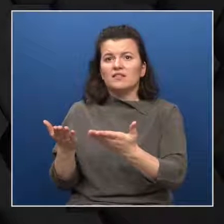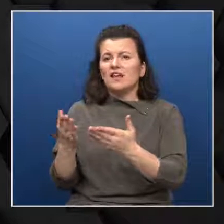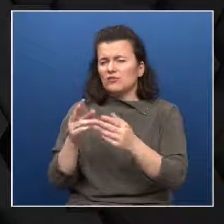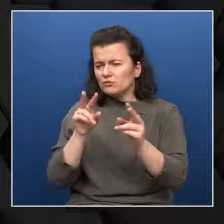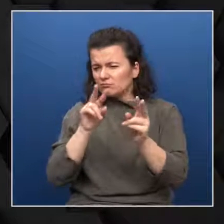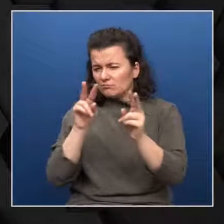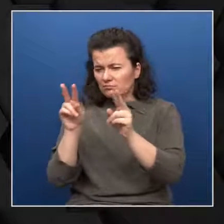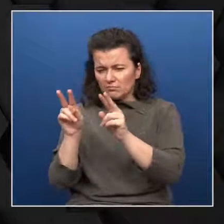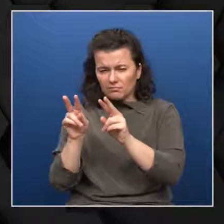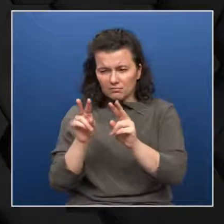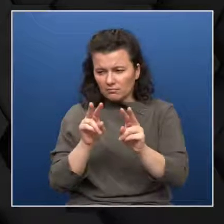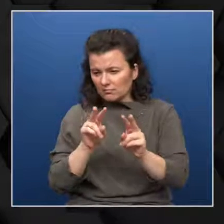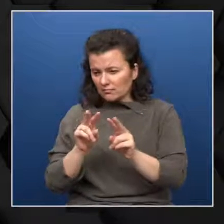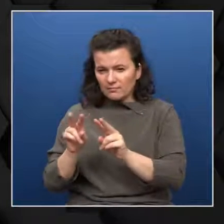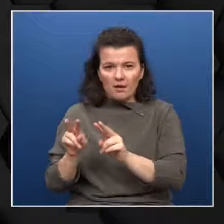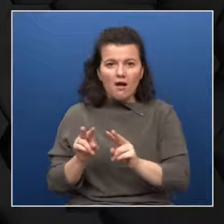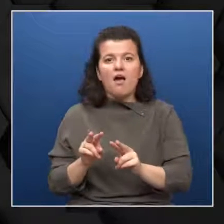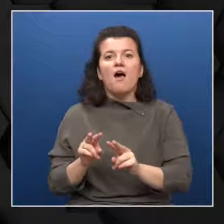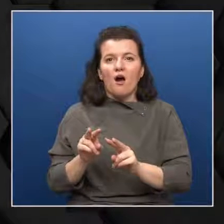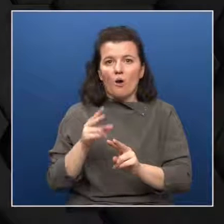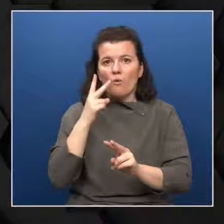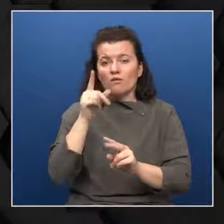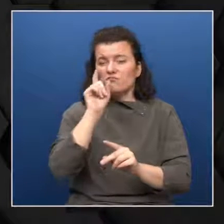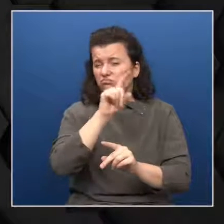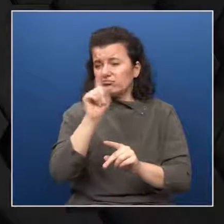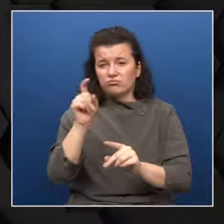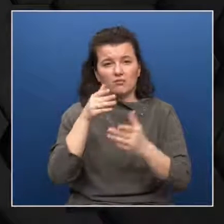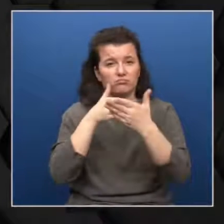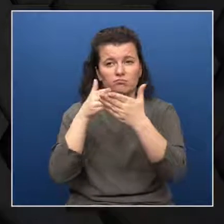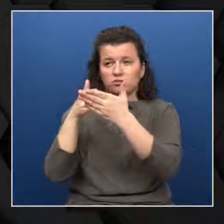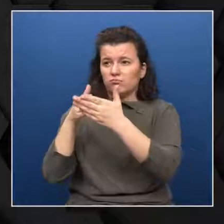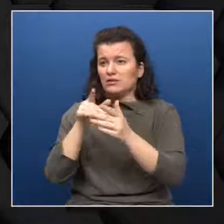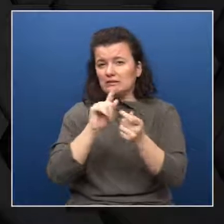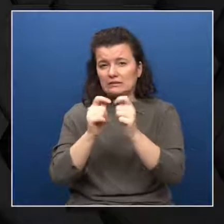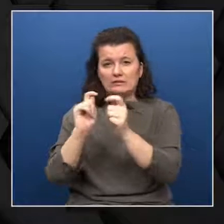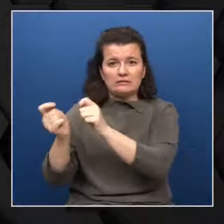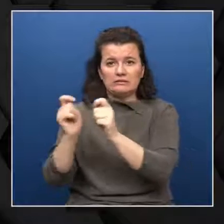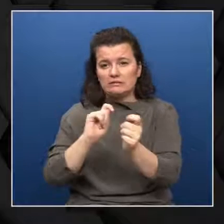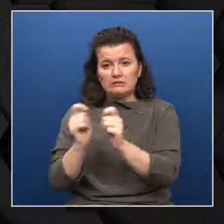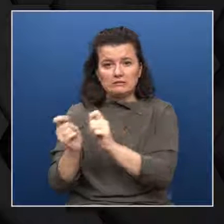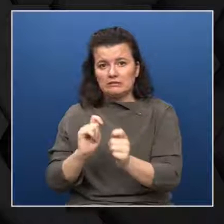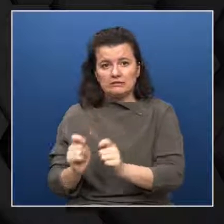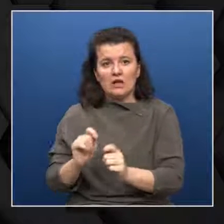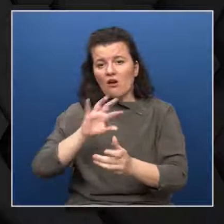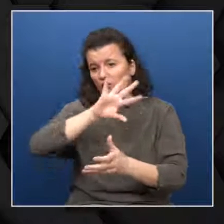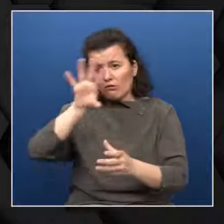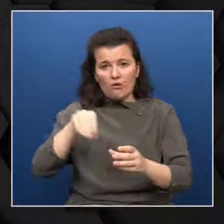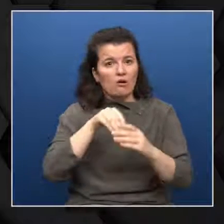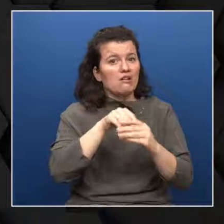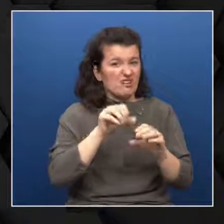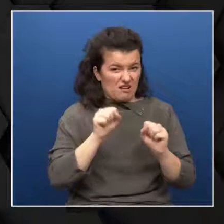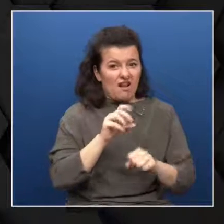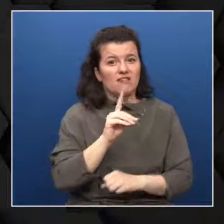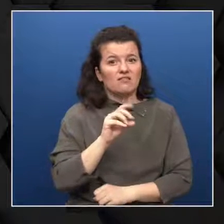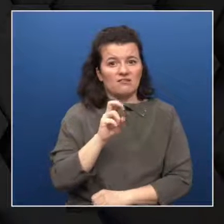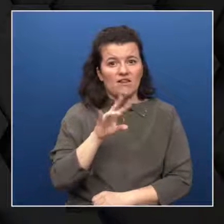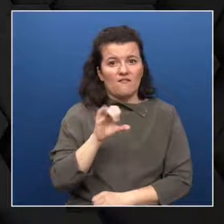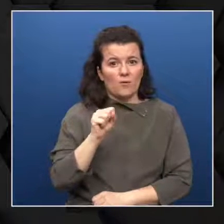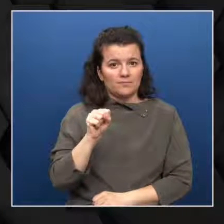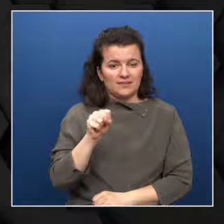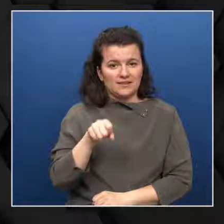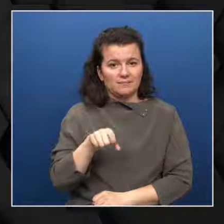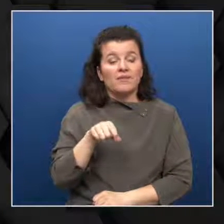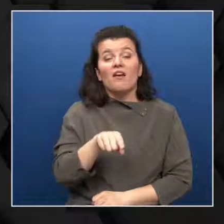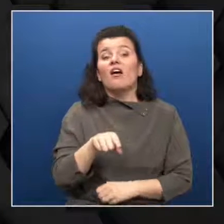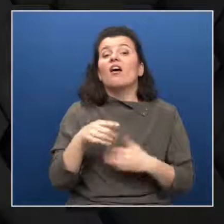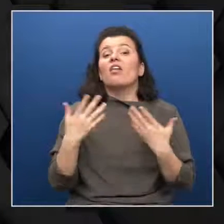the bolt-on, and also to be able to run it in a DevOps process. So that's how you check and test to make sure